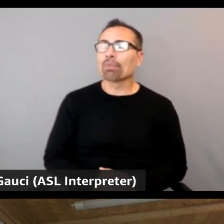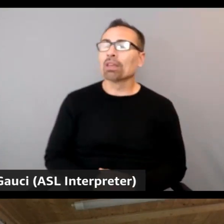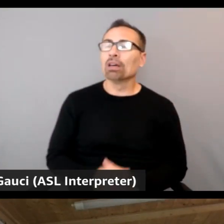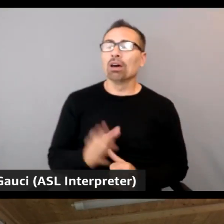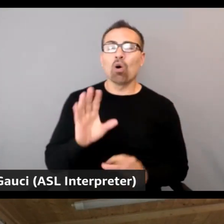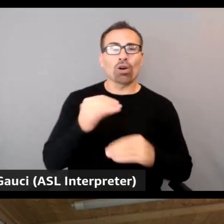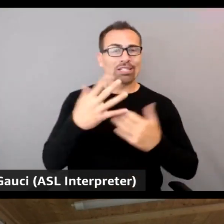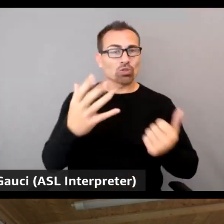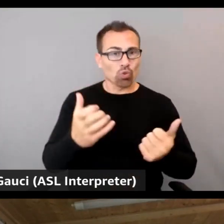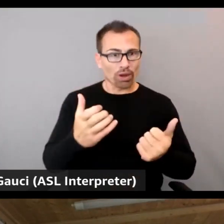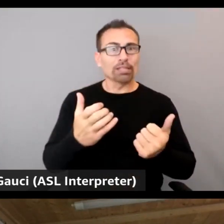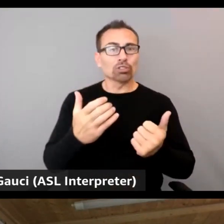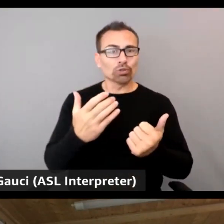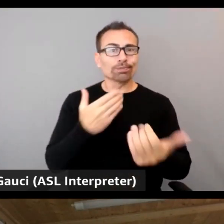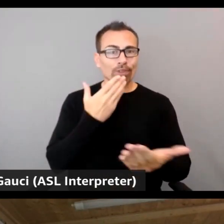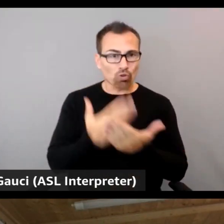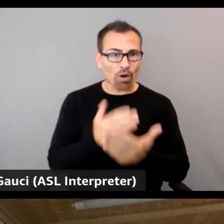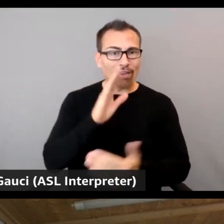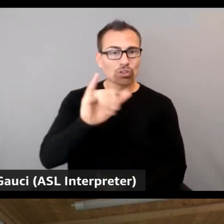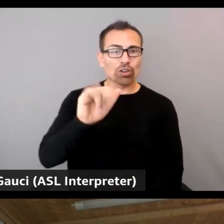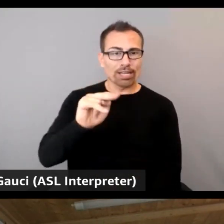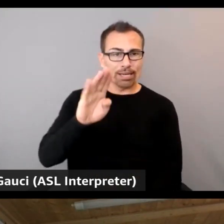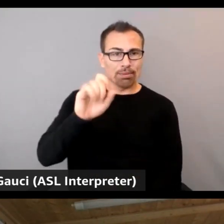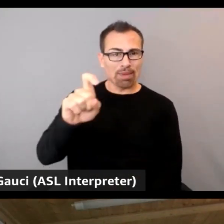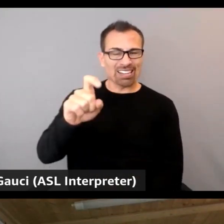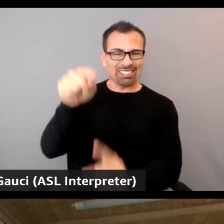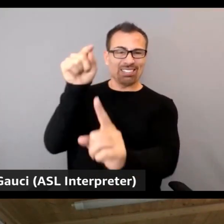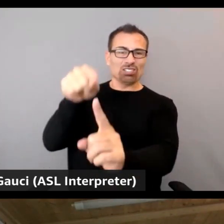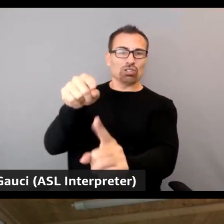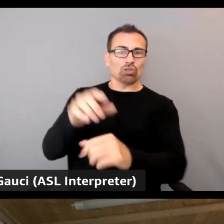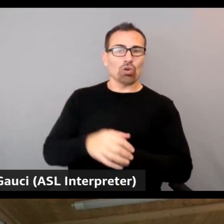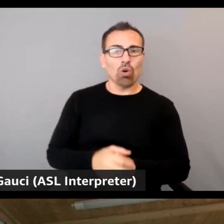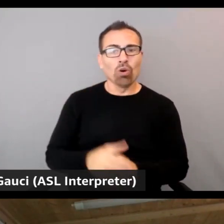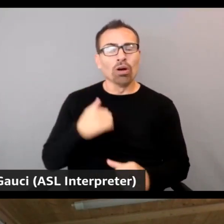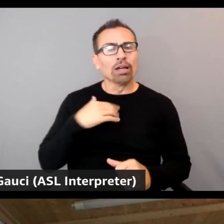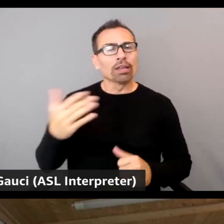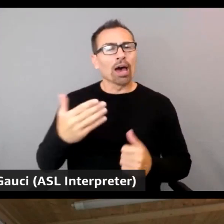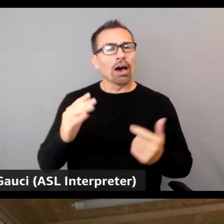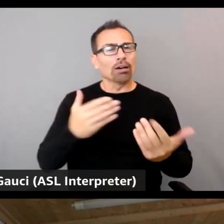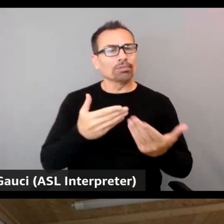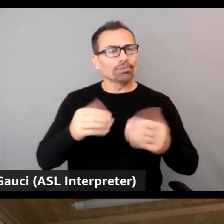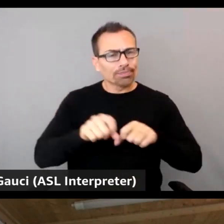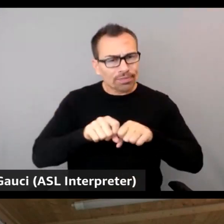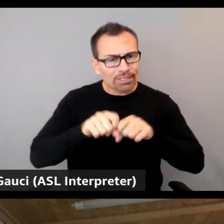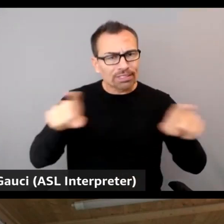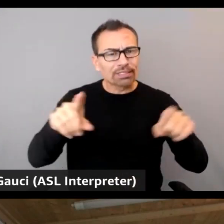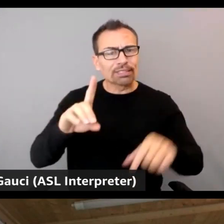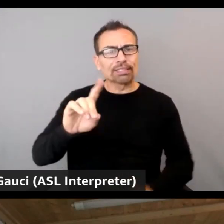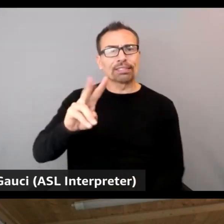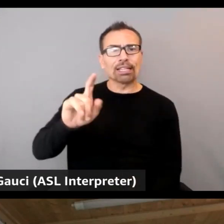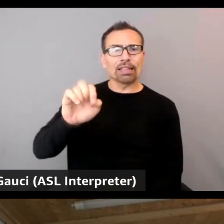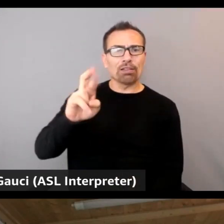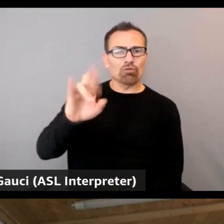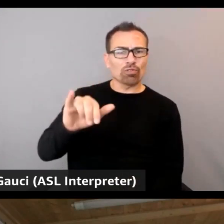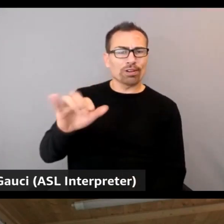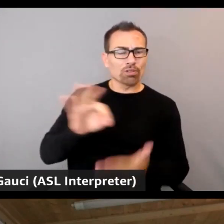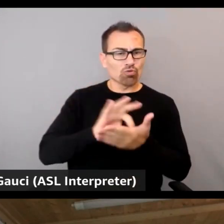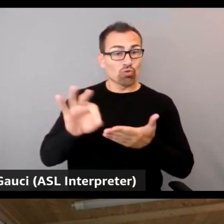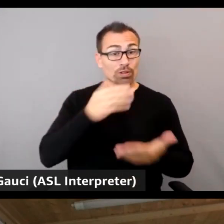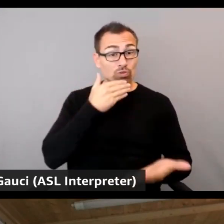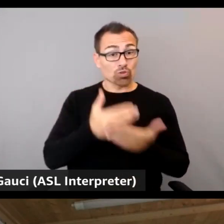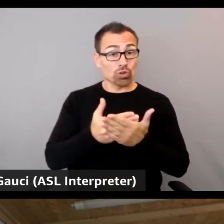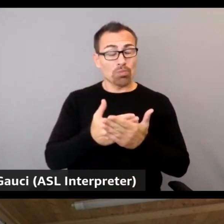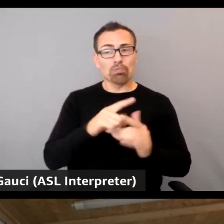you can do it over shared IPs, that's fine. And our deliverability rates on shared IPs are really good. But because you're sharing with other